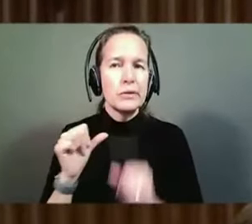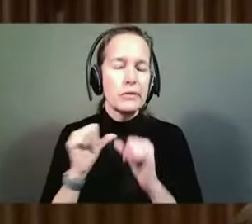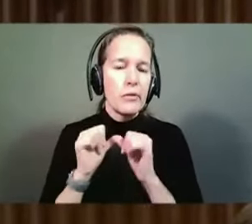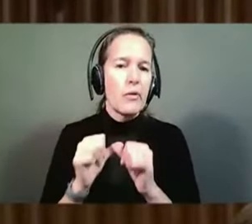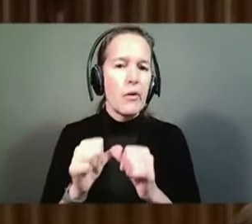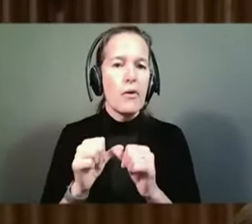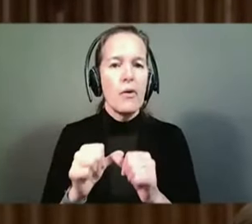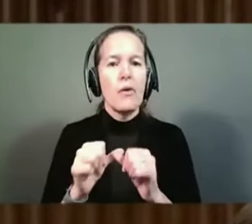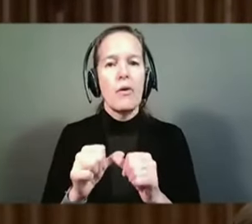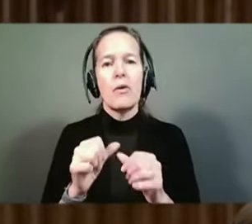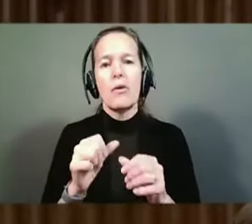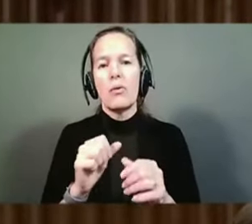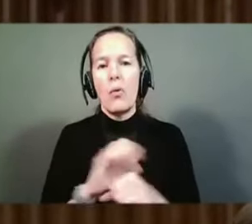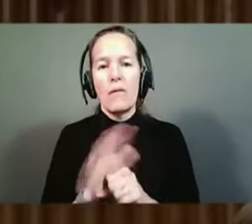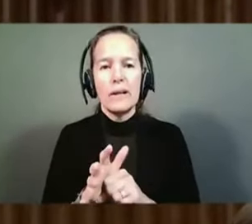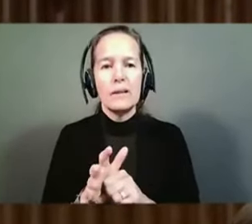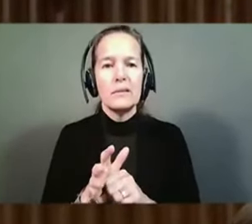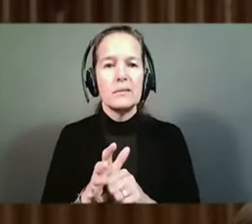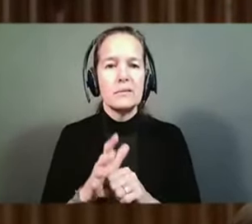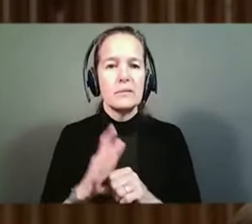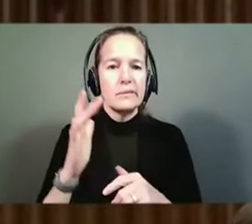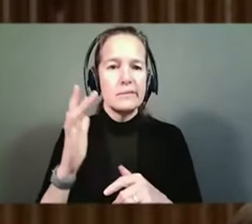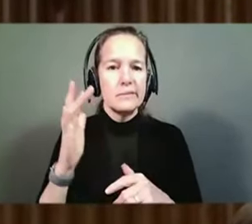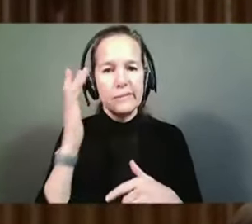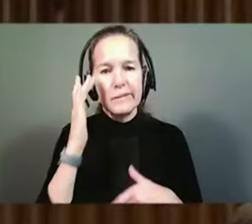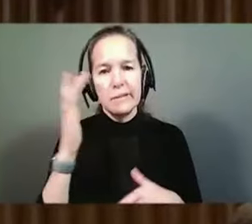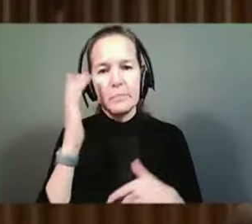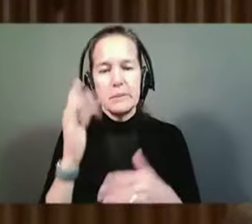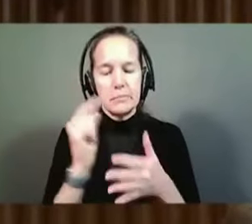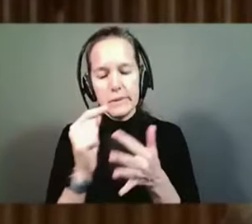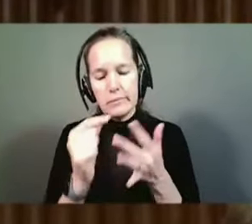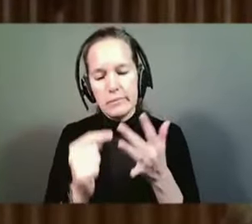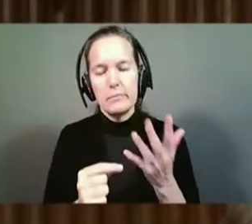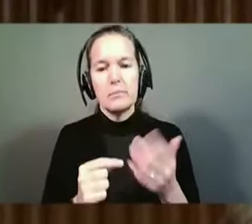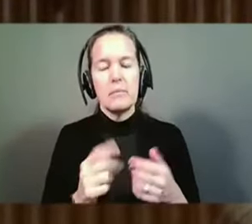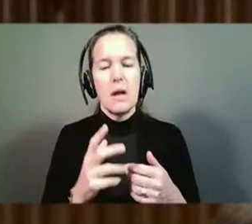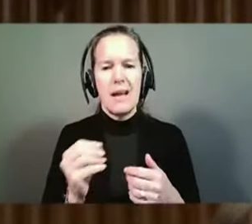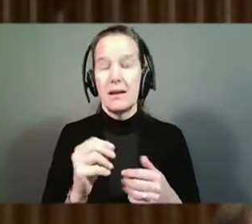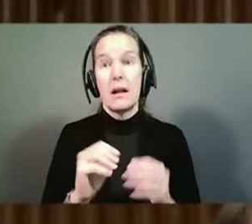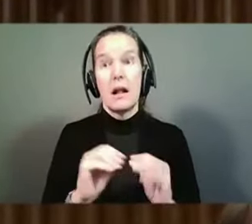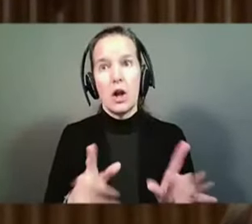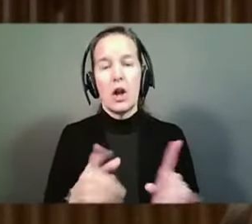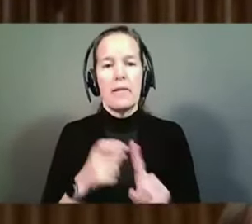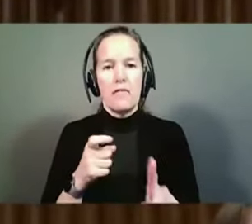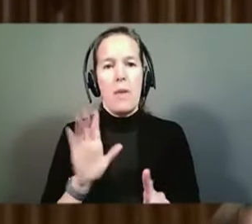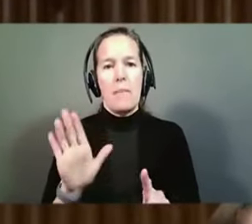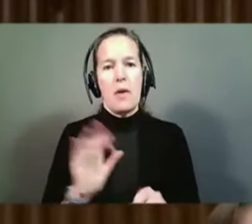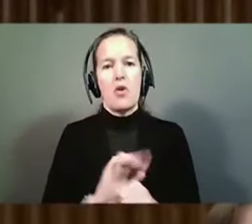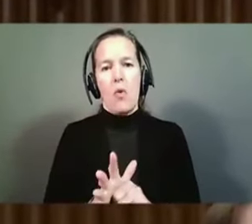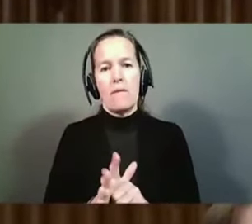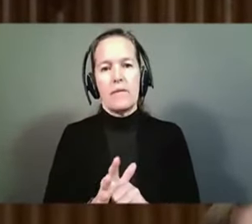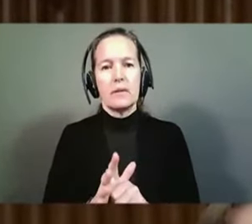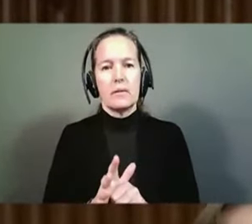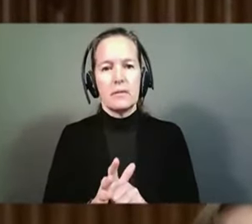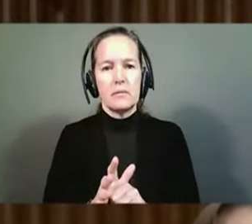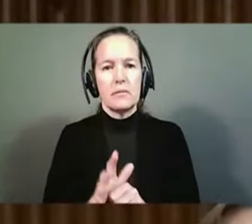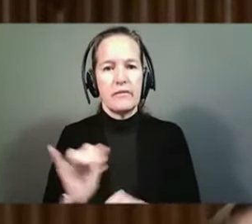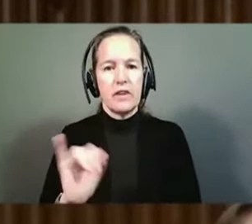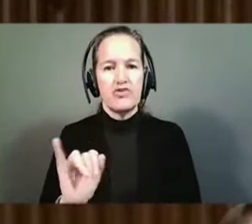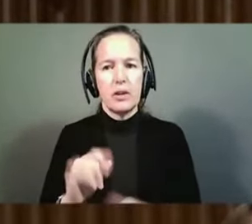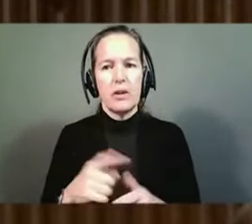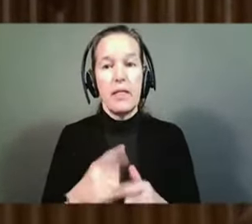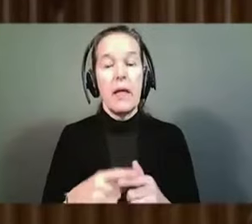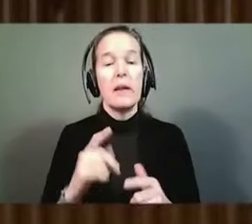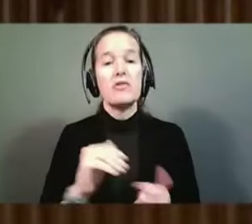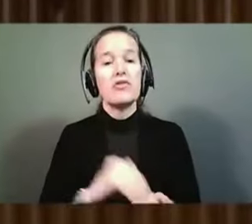symptoms that are clearly as a result of their infection with COVID, being dismissed by doctors